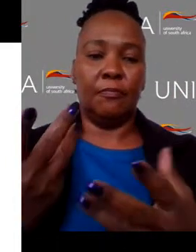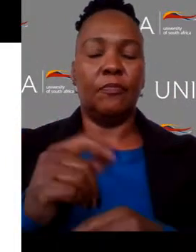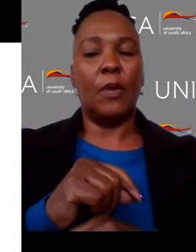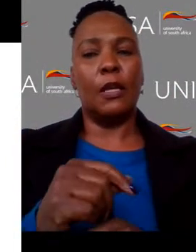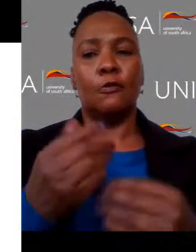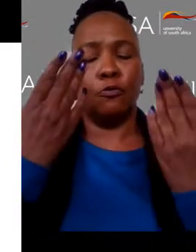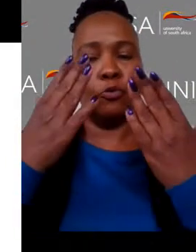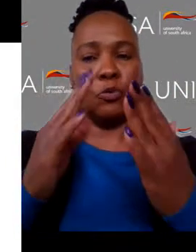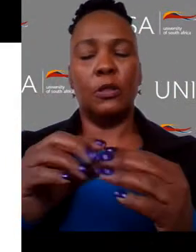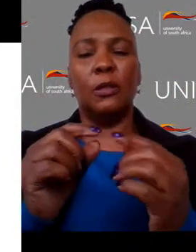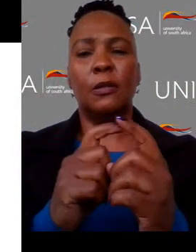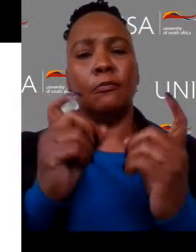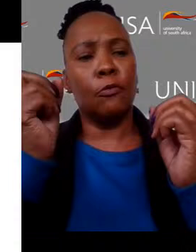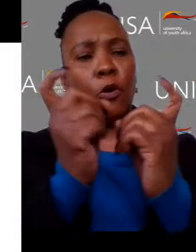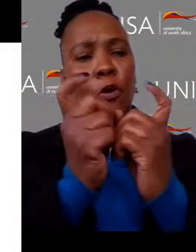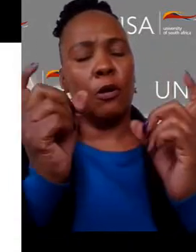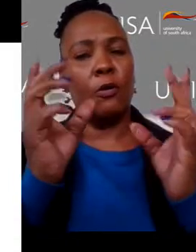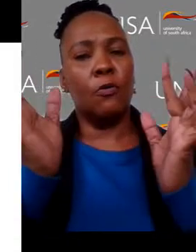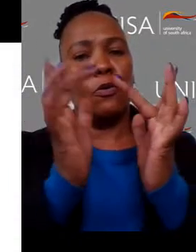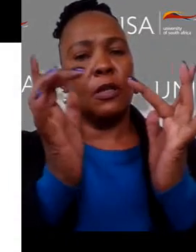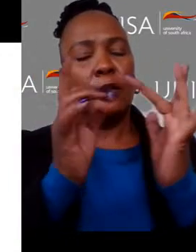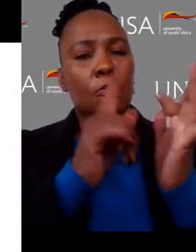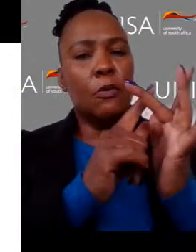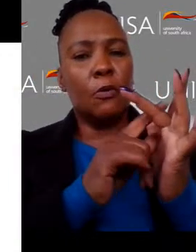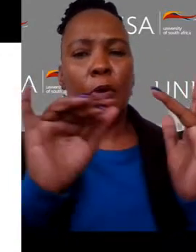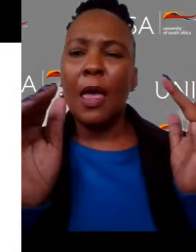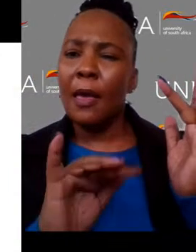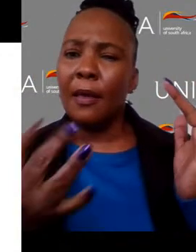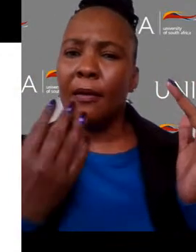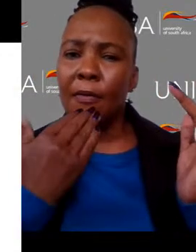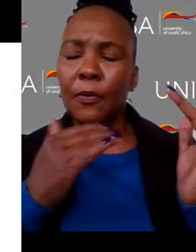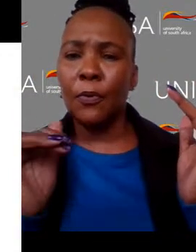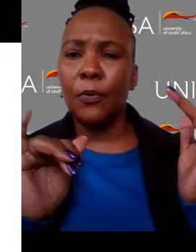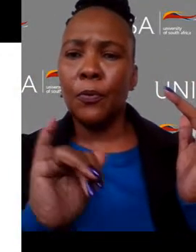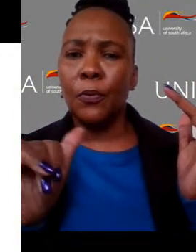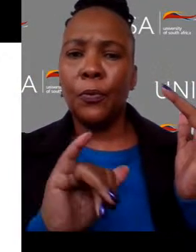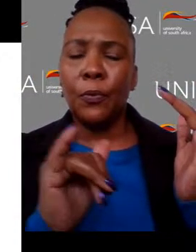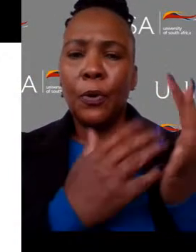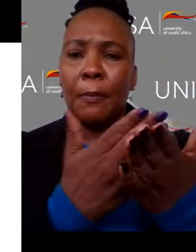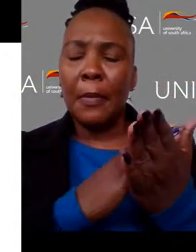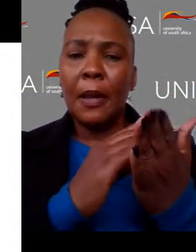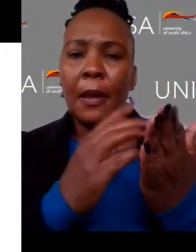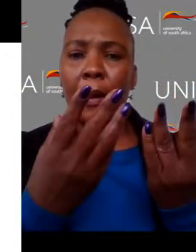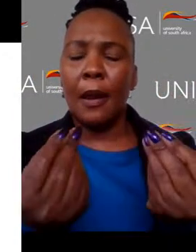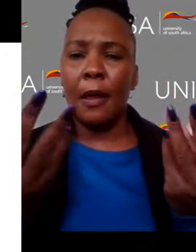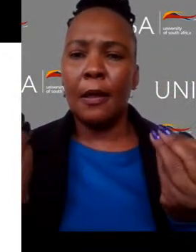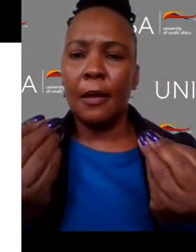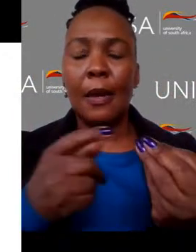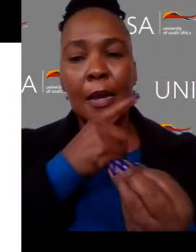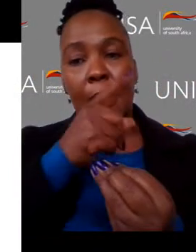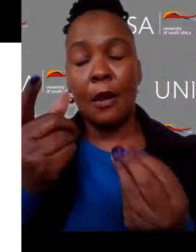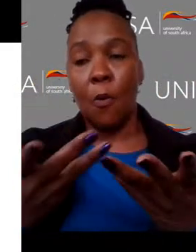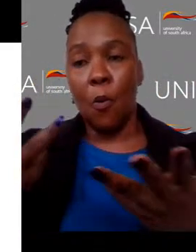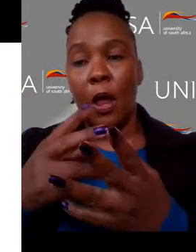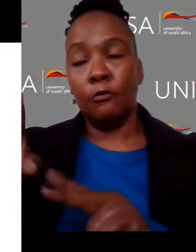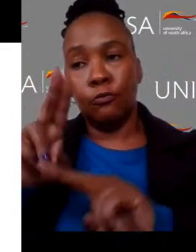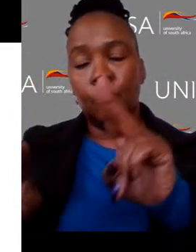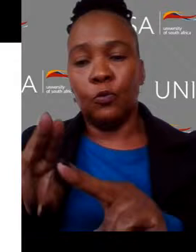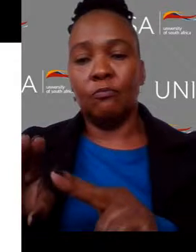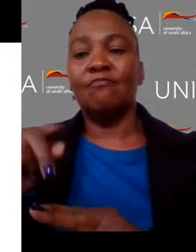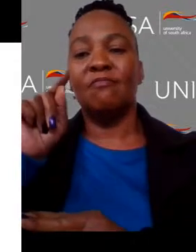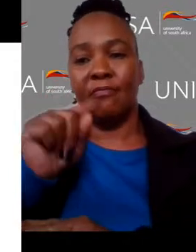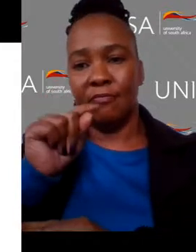reaches out to you and says, hey, what page number can I find this answer on? And you tell them where to look, you